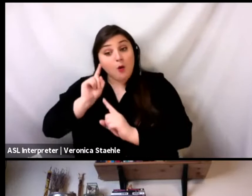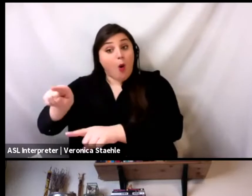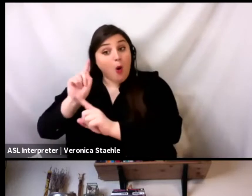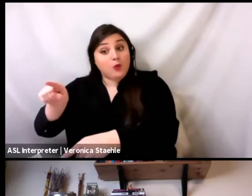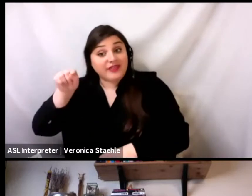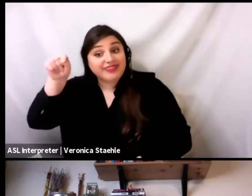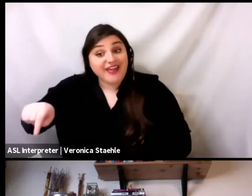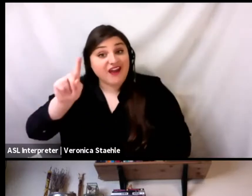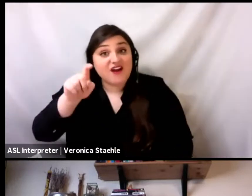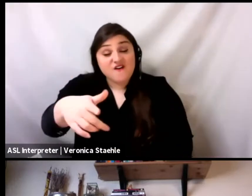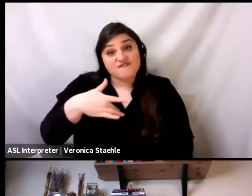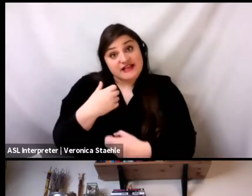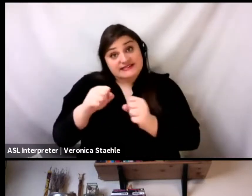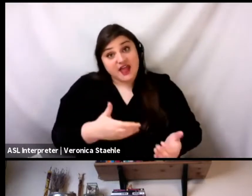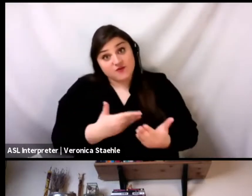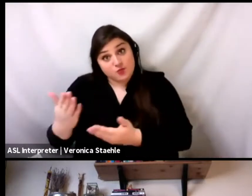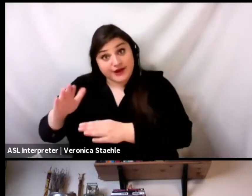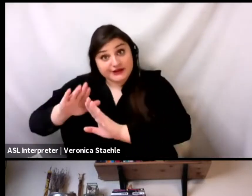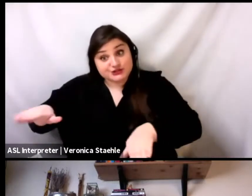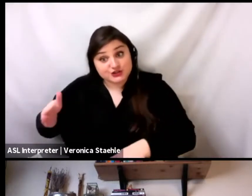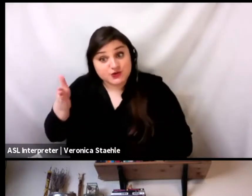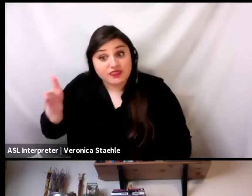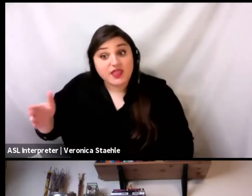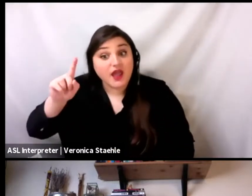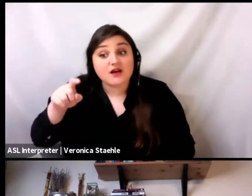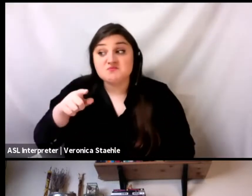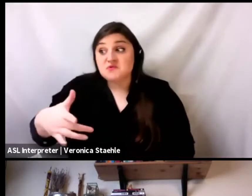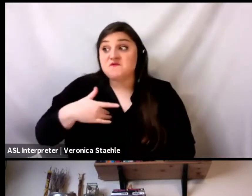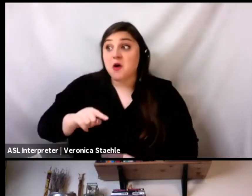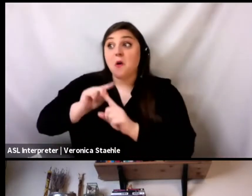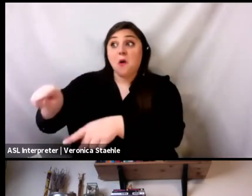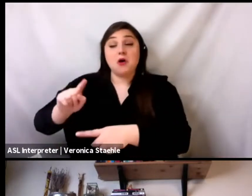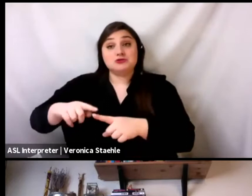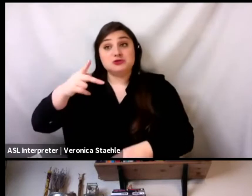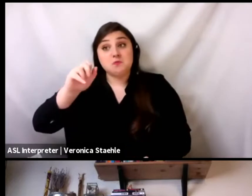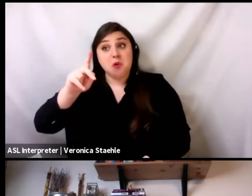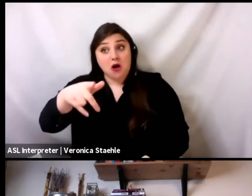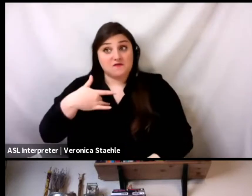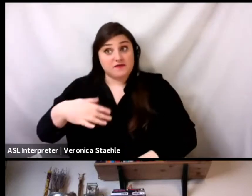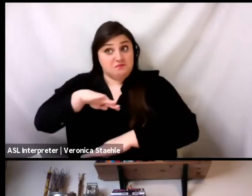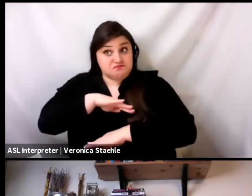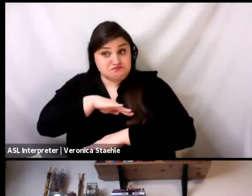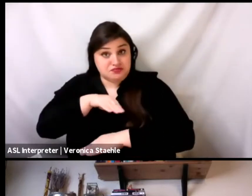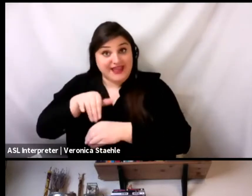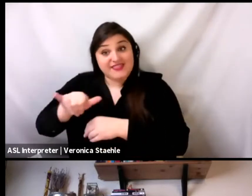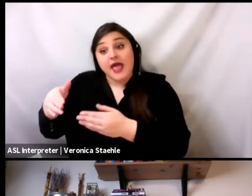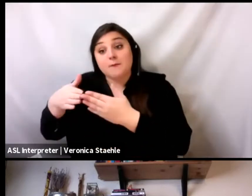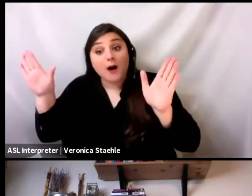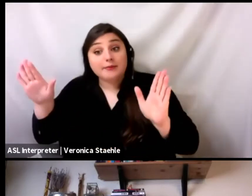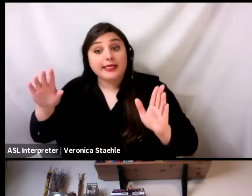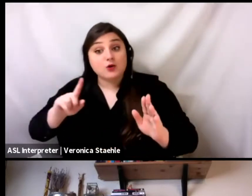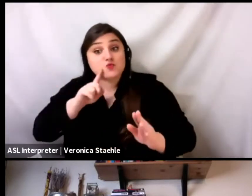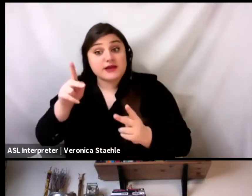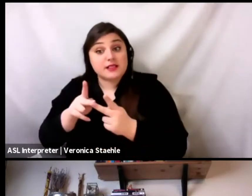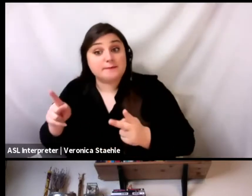when you bring your kids there? Or do you feel like your needs are being met when you're in that space? It's like almost everybody